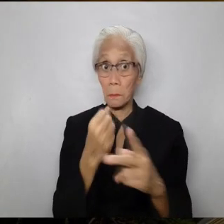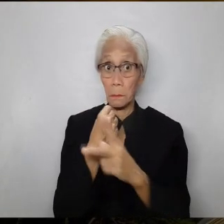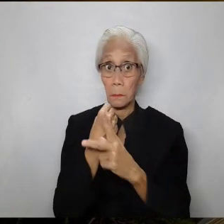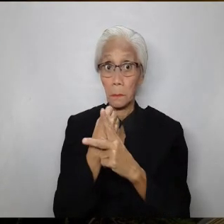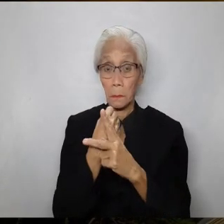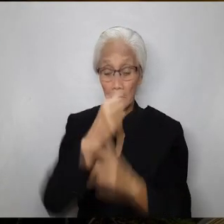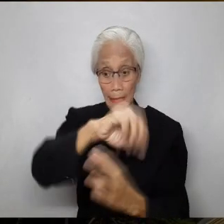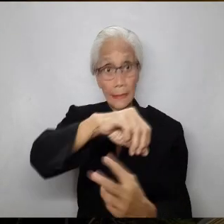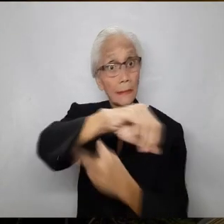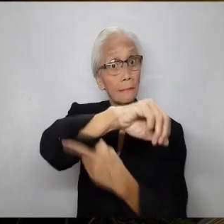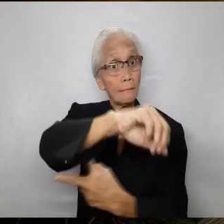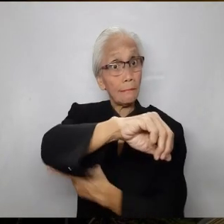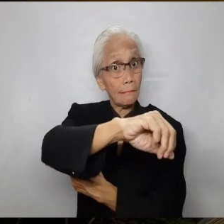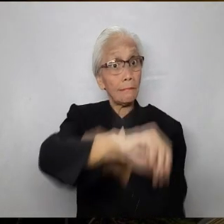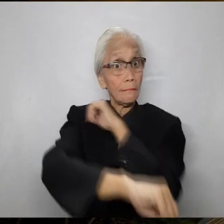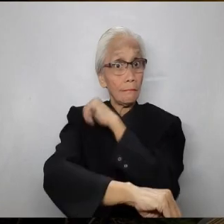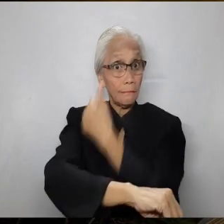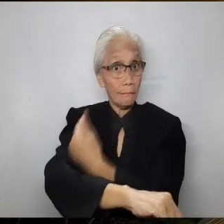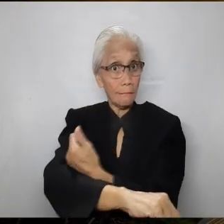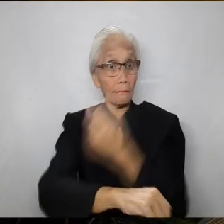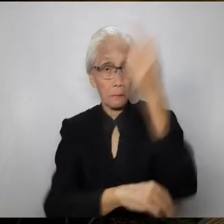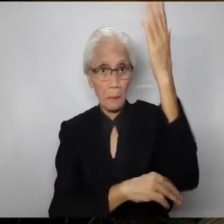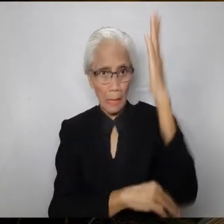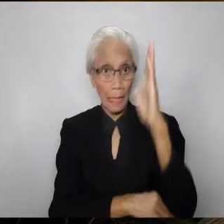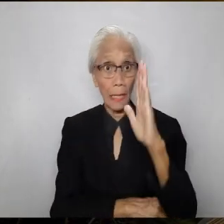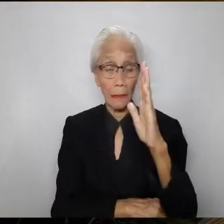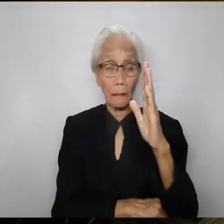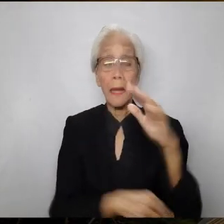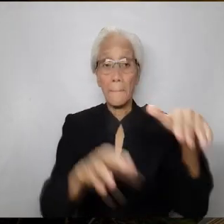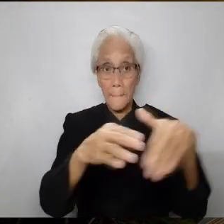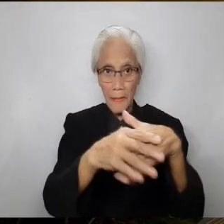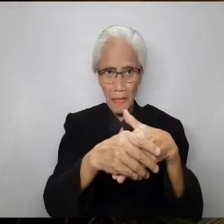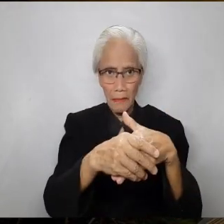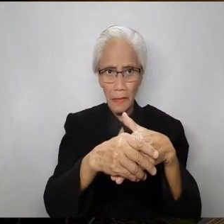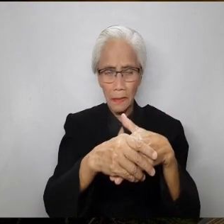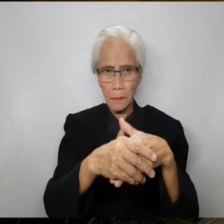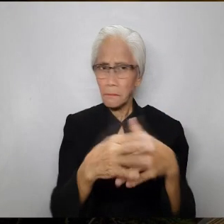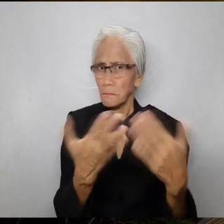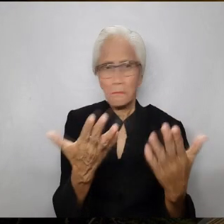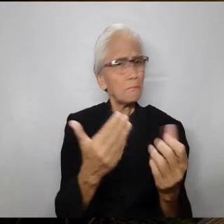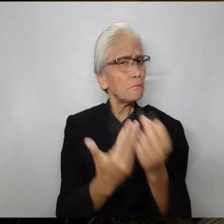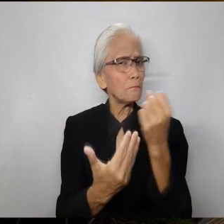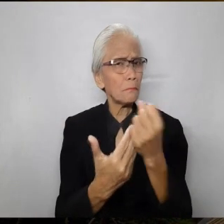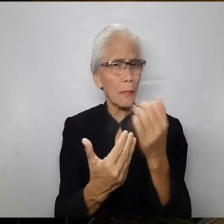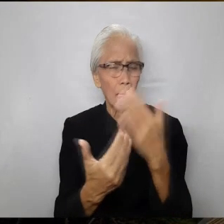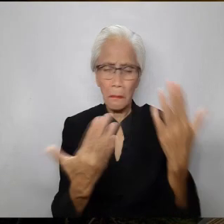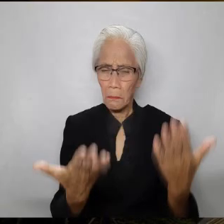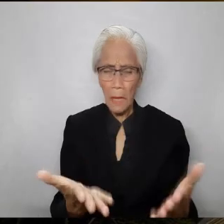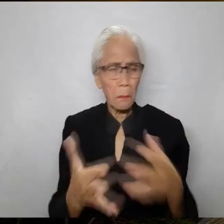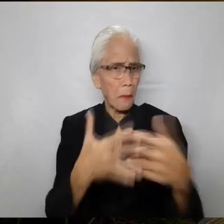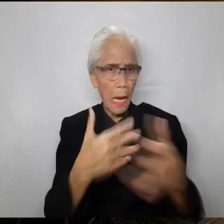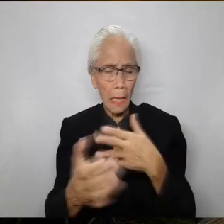bridge to preserve and keep is the bridge of authority of God in marriage. This